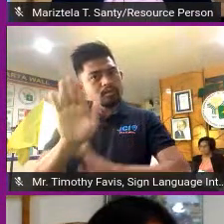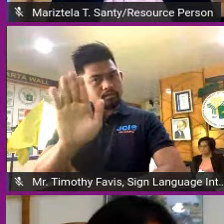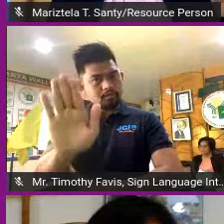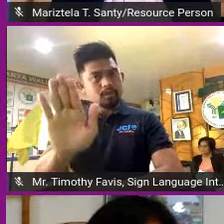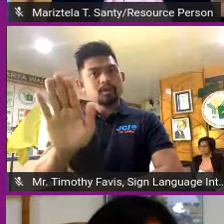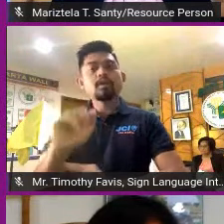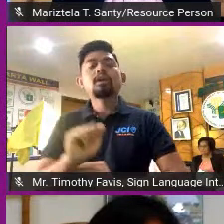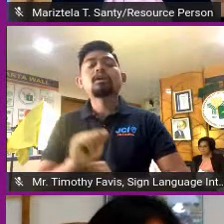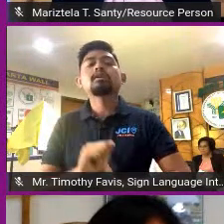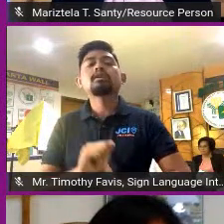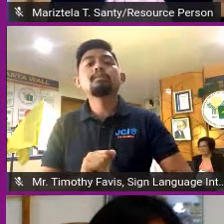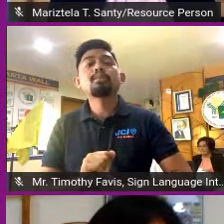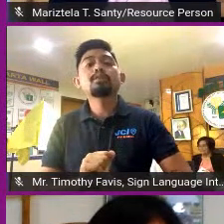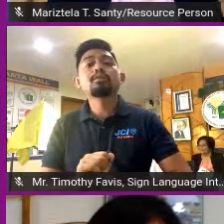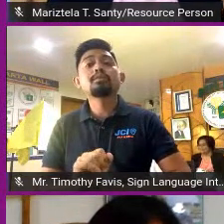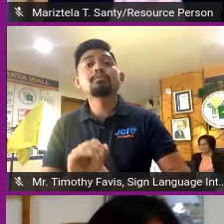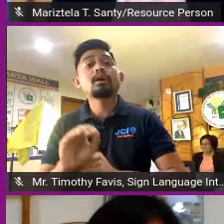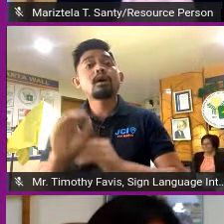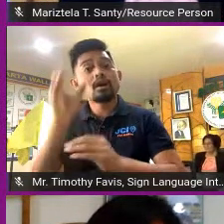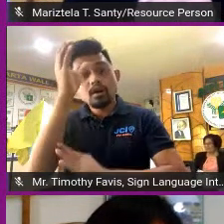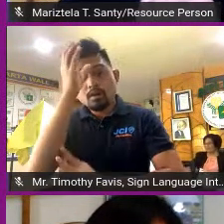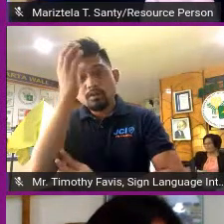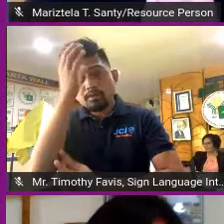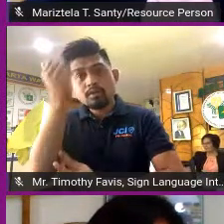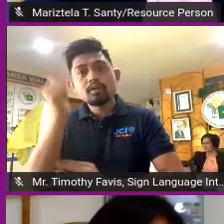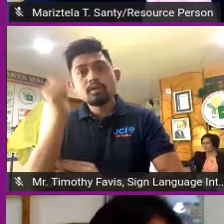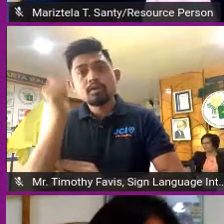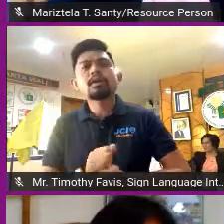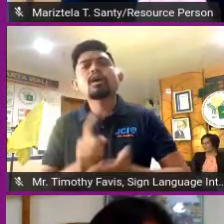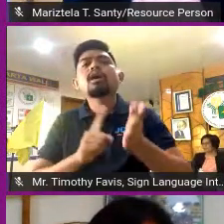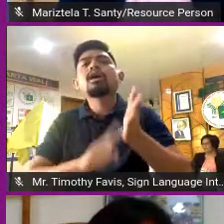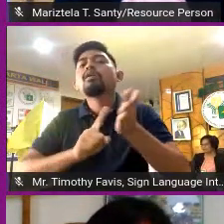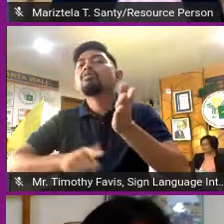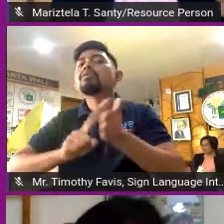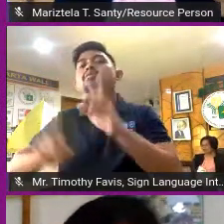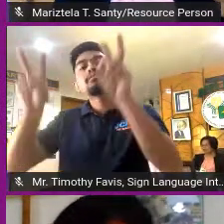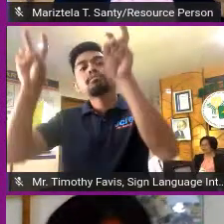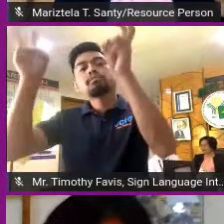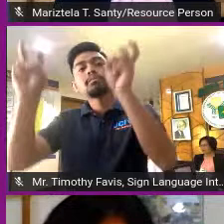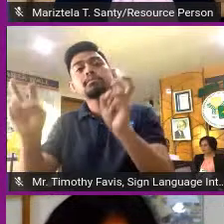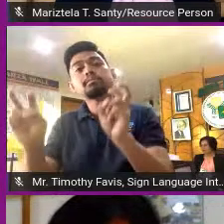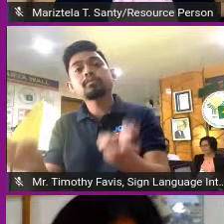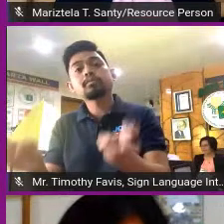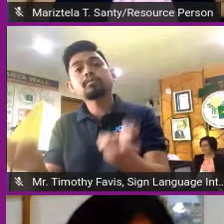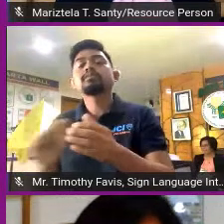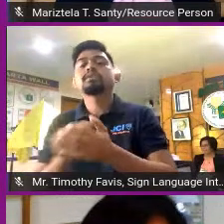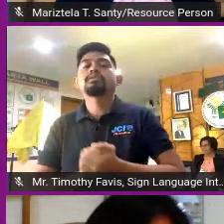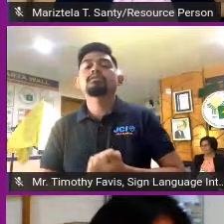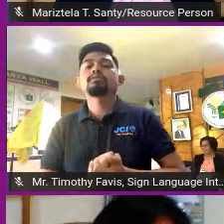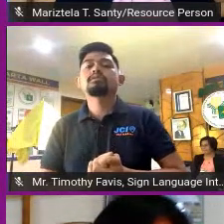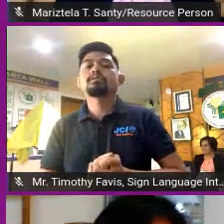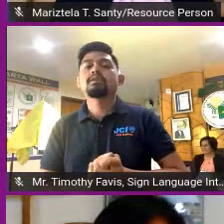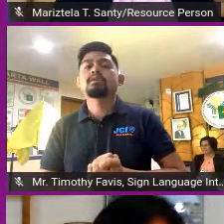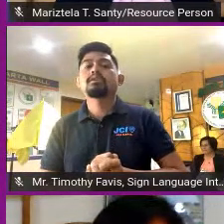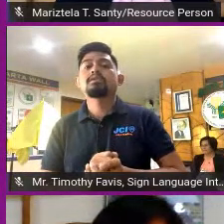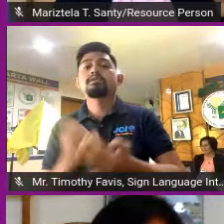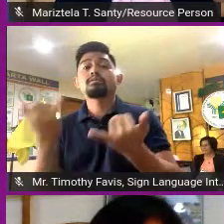po yung ating magiging topics for every session. That is, for starting today, Monday,